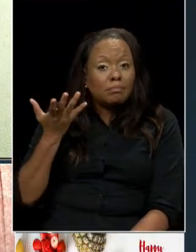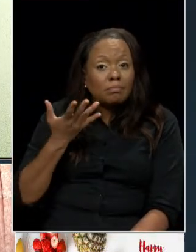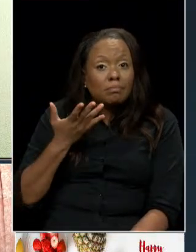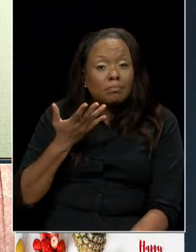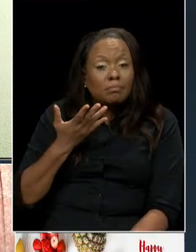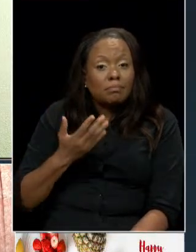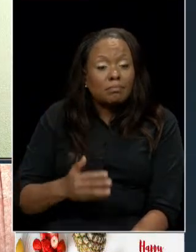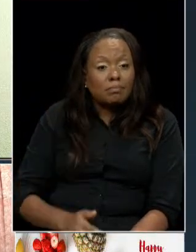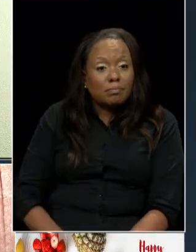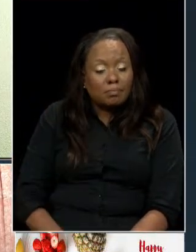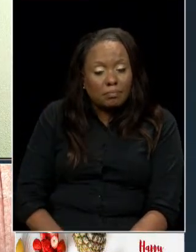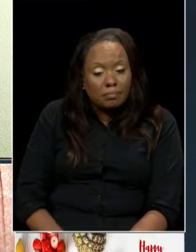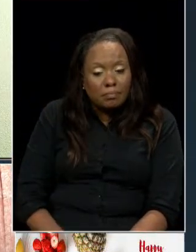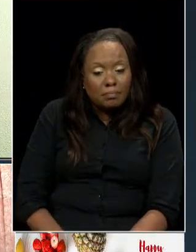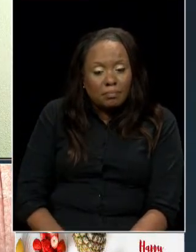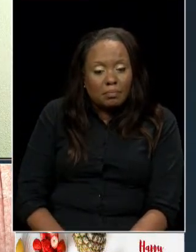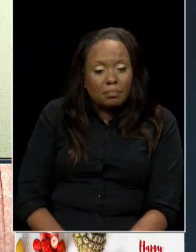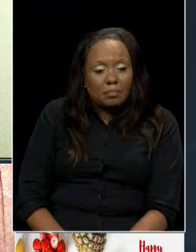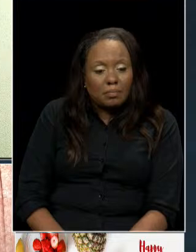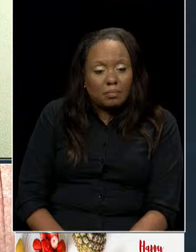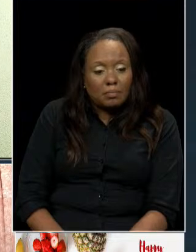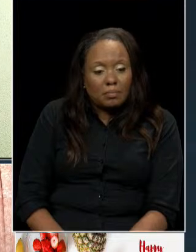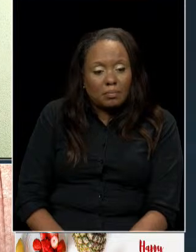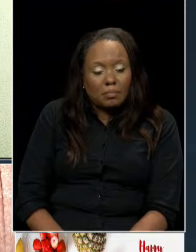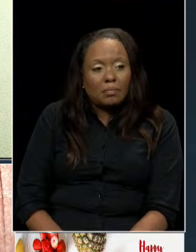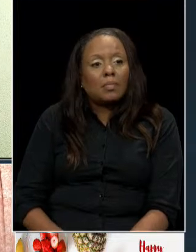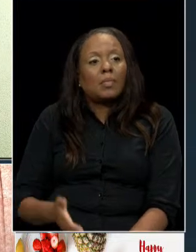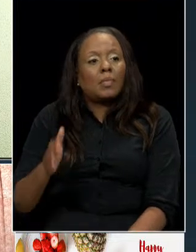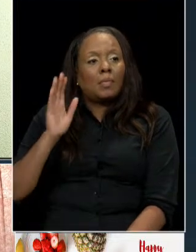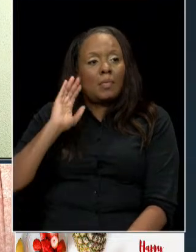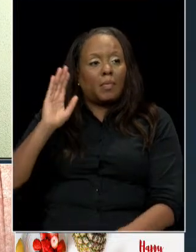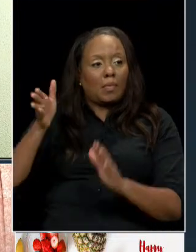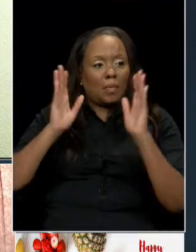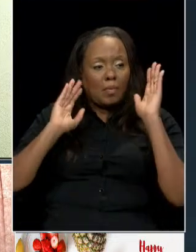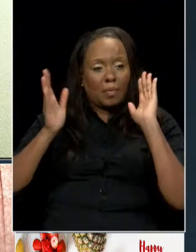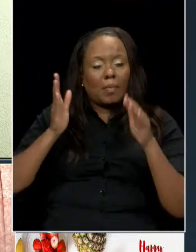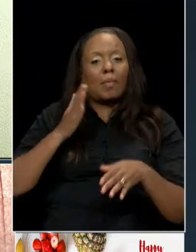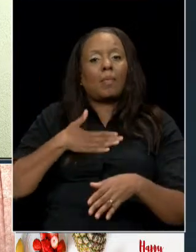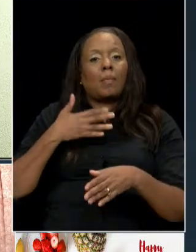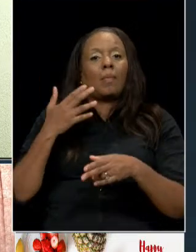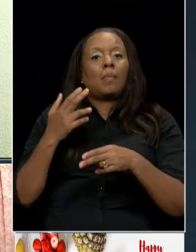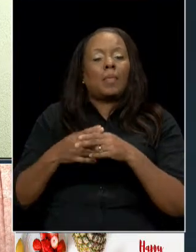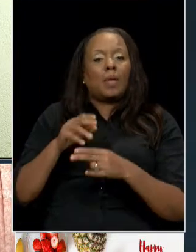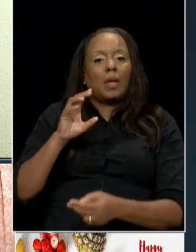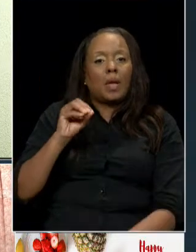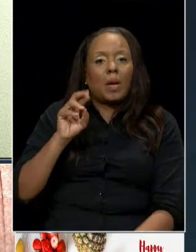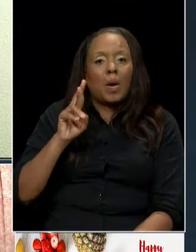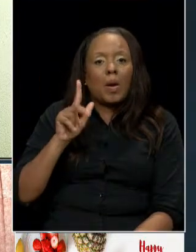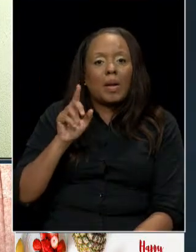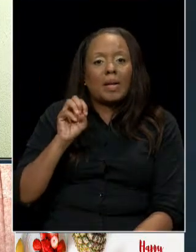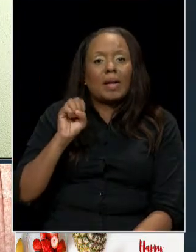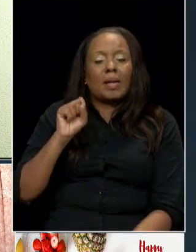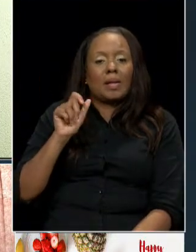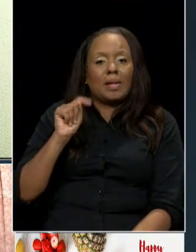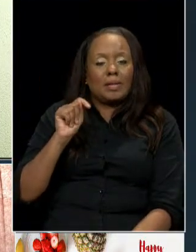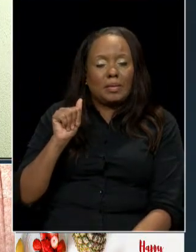question. Yes, good night. My name is Ernesto Boyce, and I have both legs